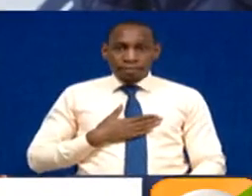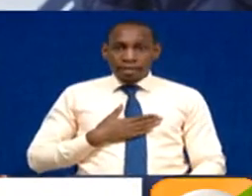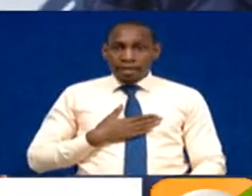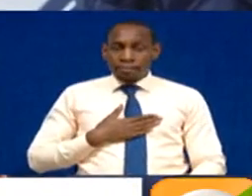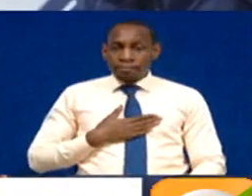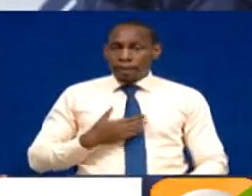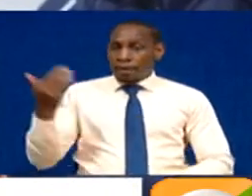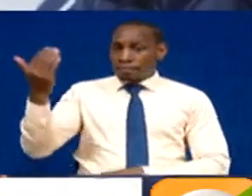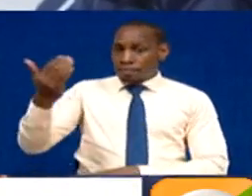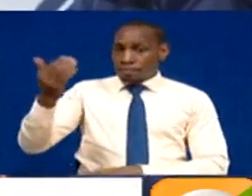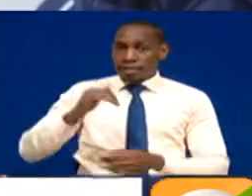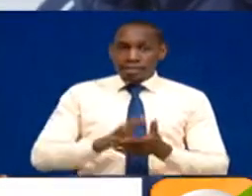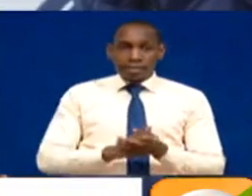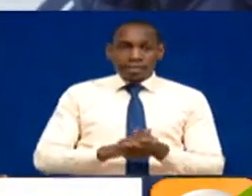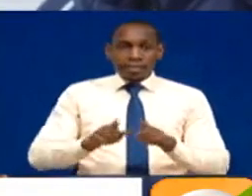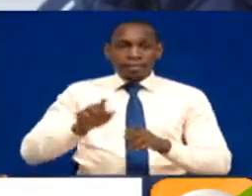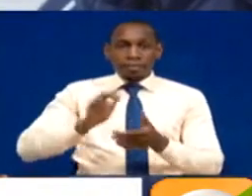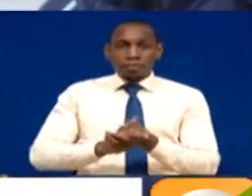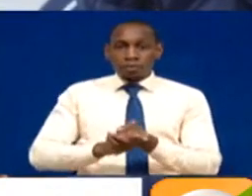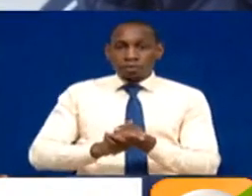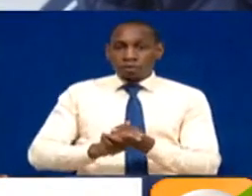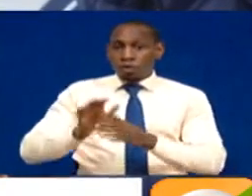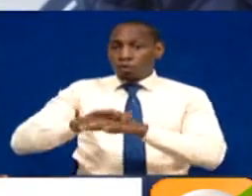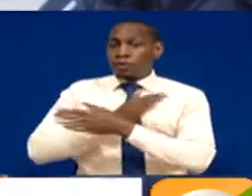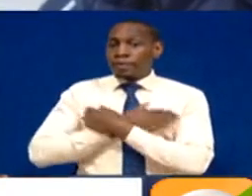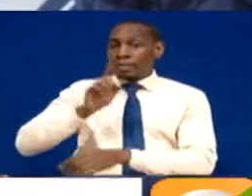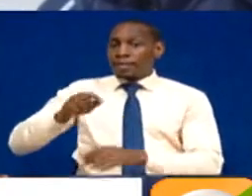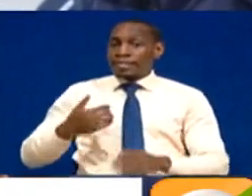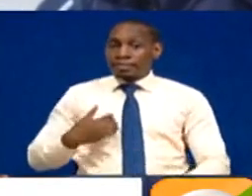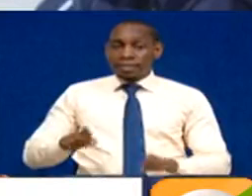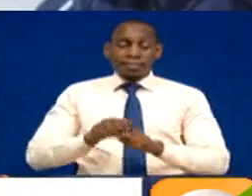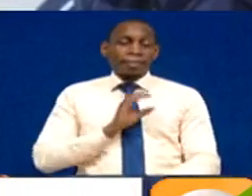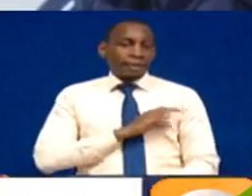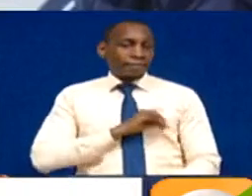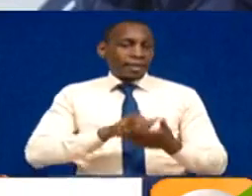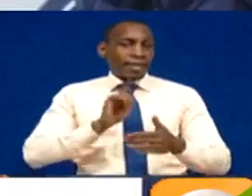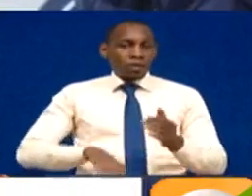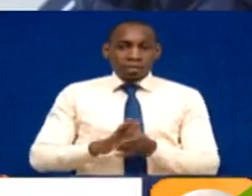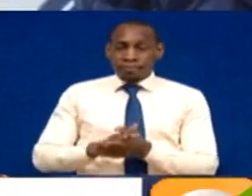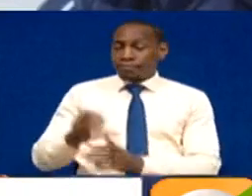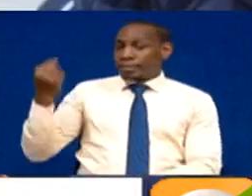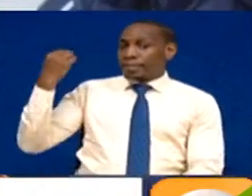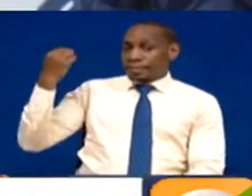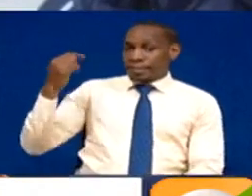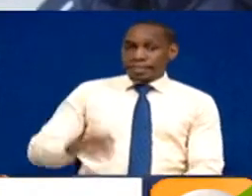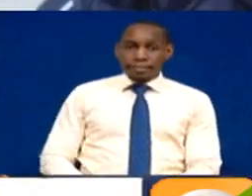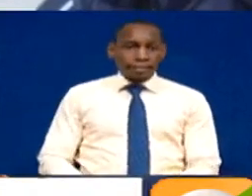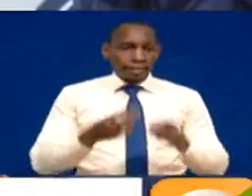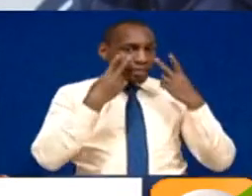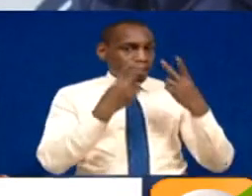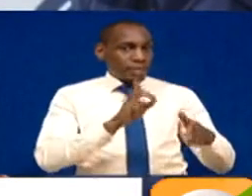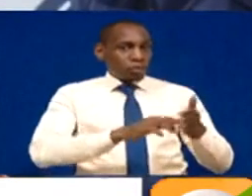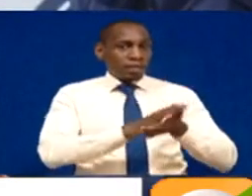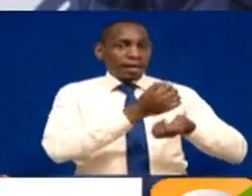speaks, then you must have the right company. And I'm afraid from yesterday, I see